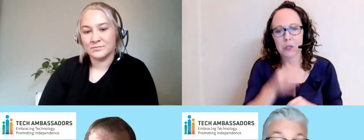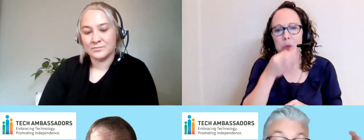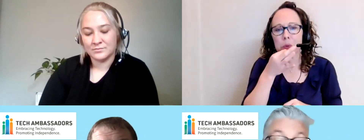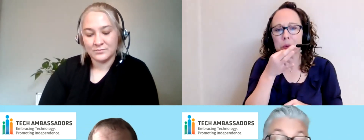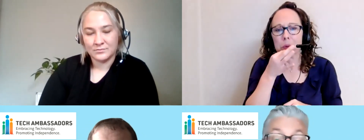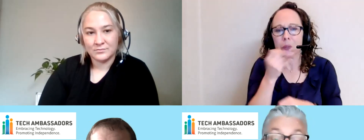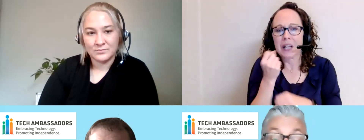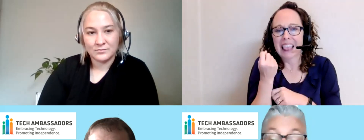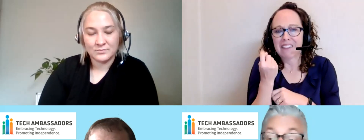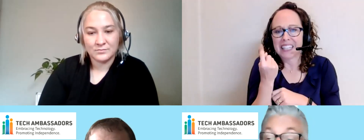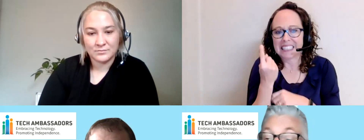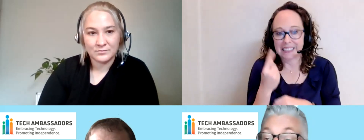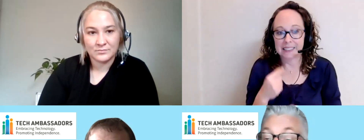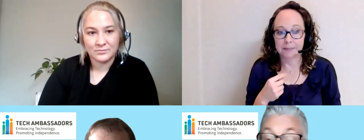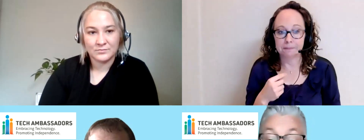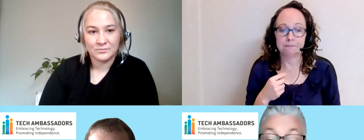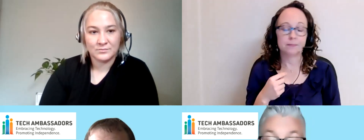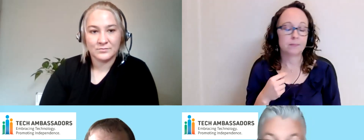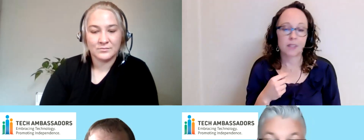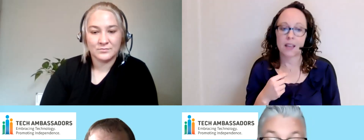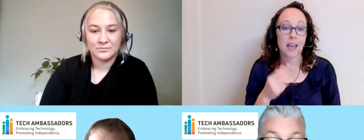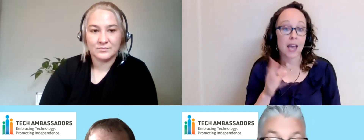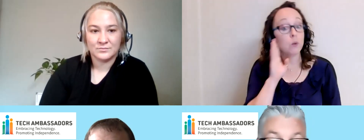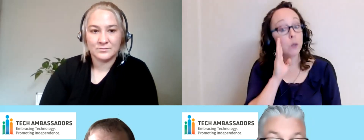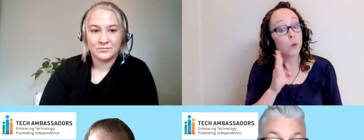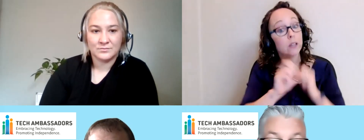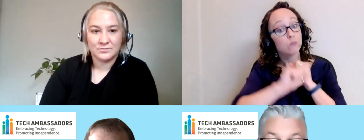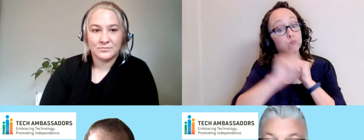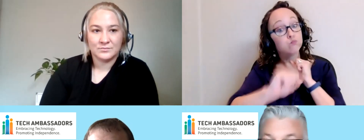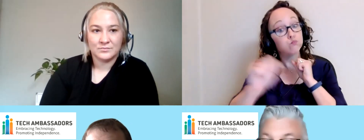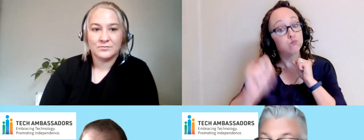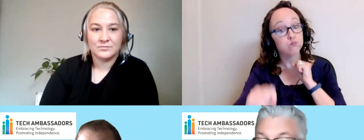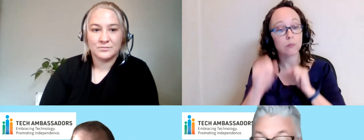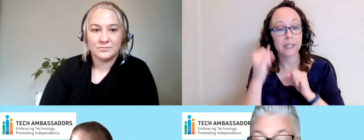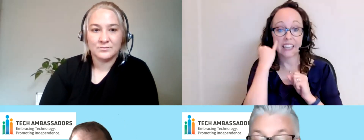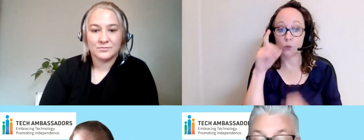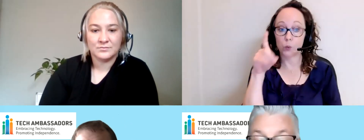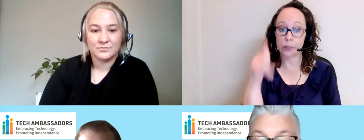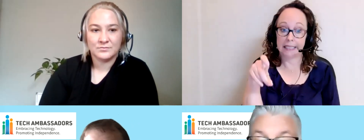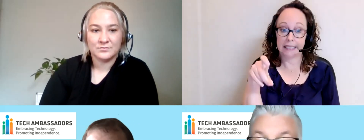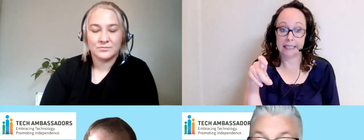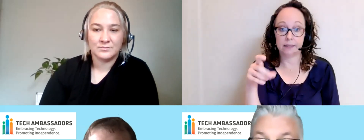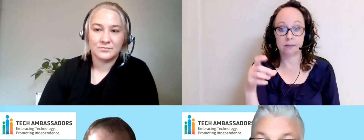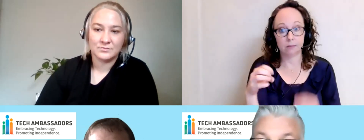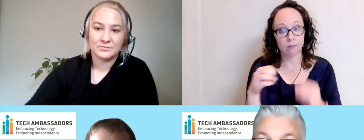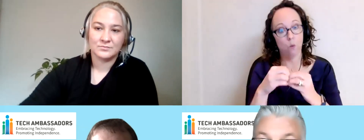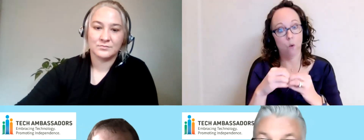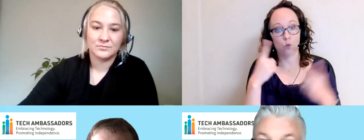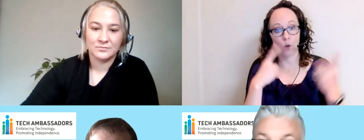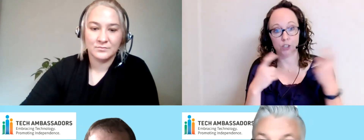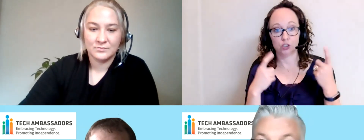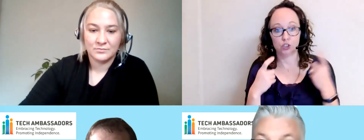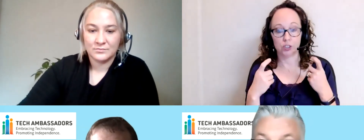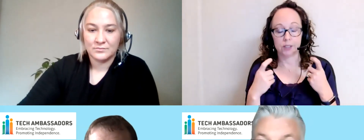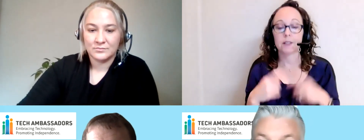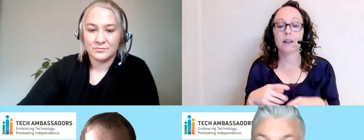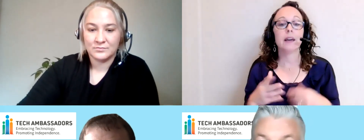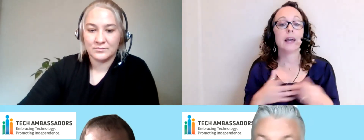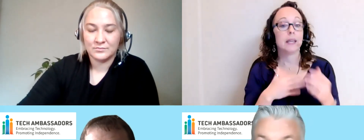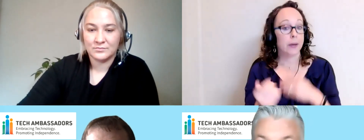By the way, Oh. as we always do, we'll keep going if you have more questions. So this question comes